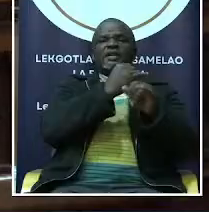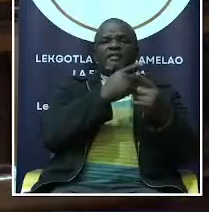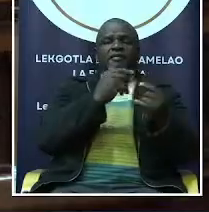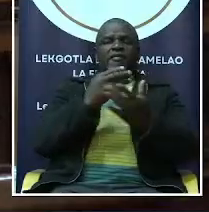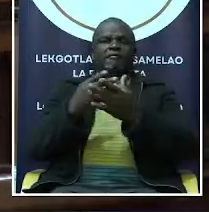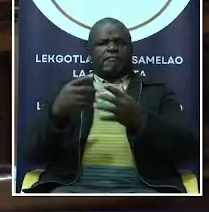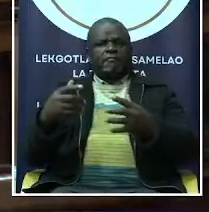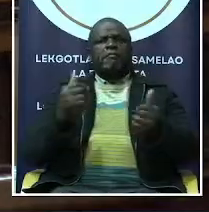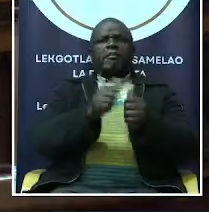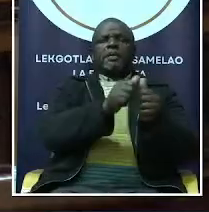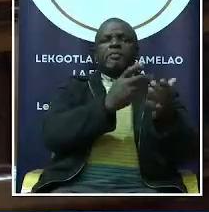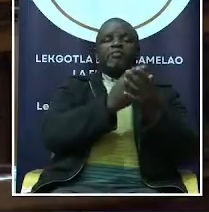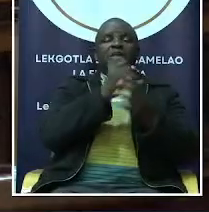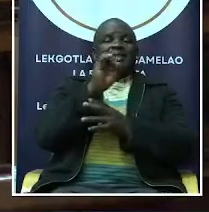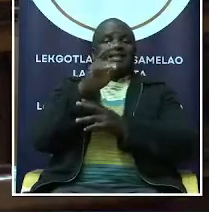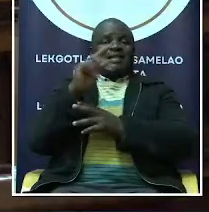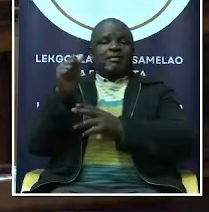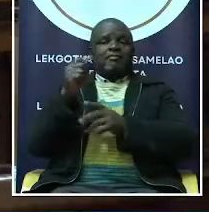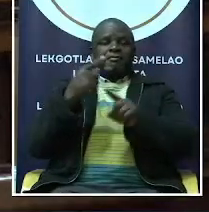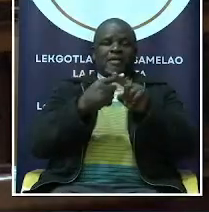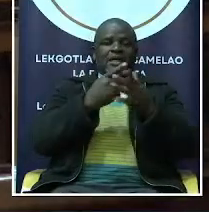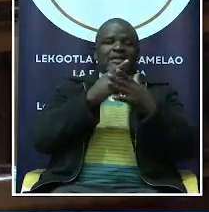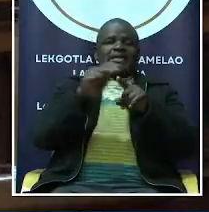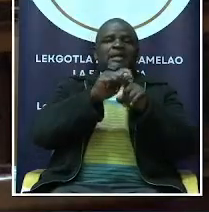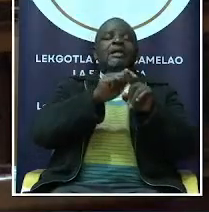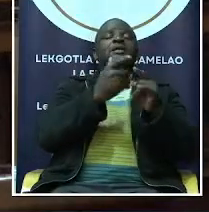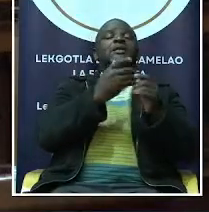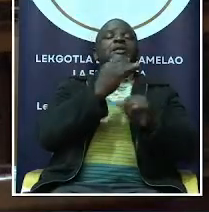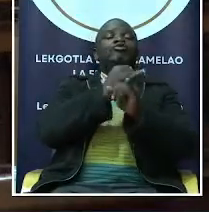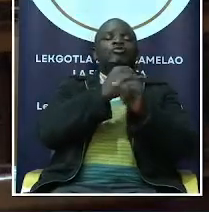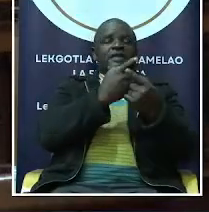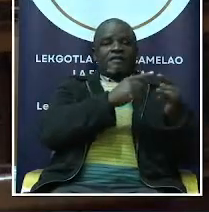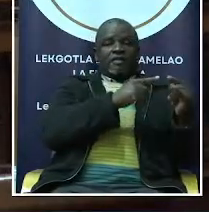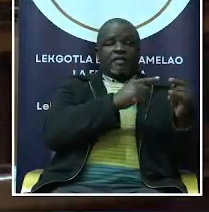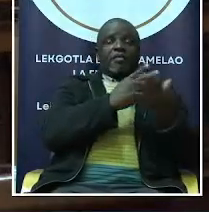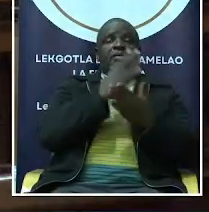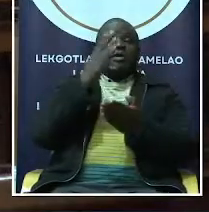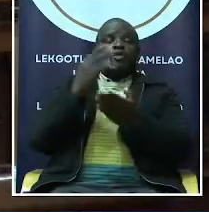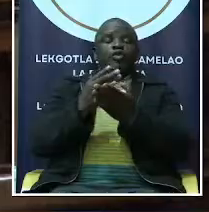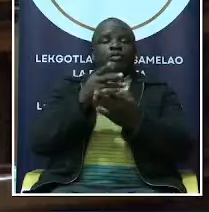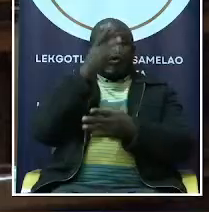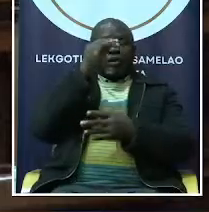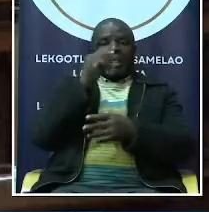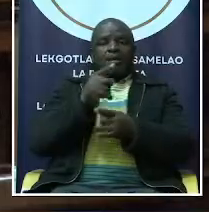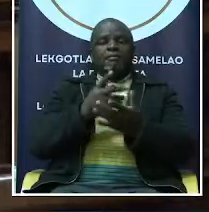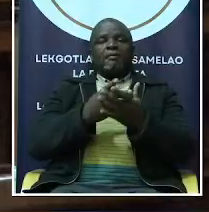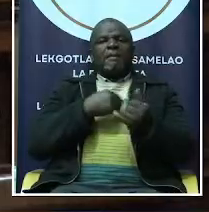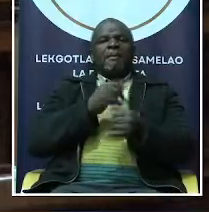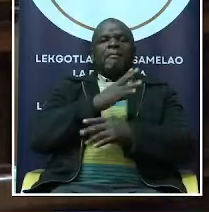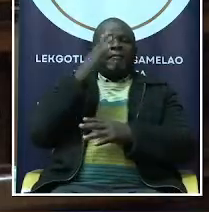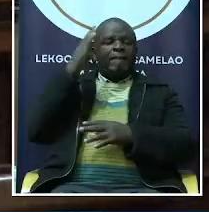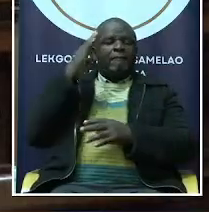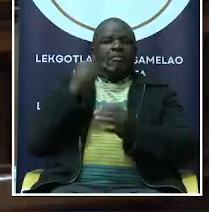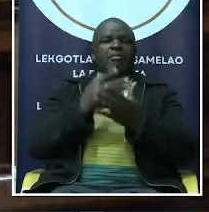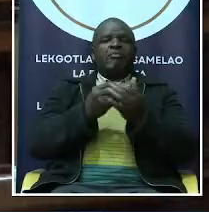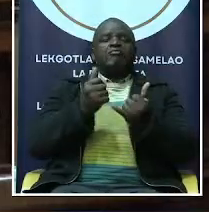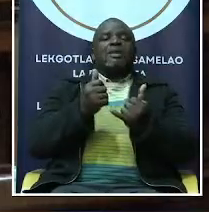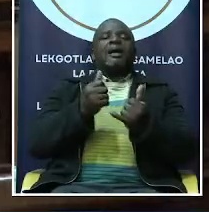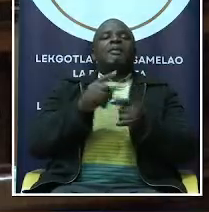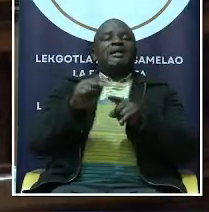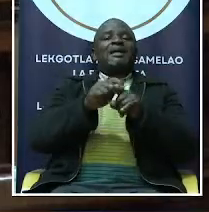and other training providers, ensure that students are informed about available